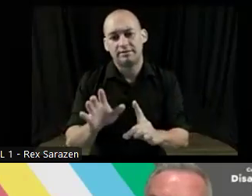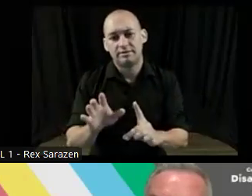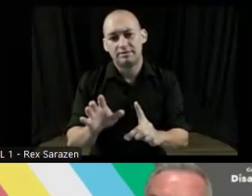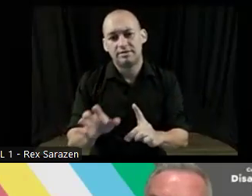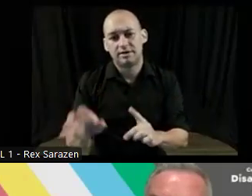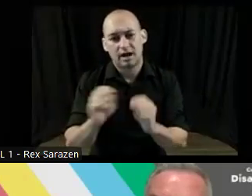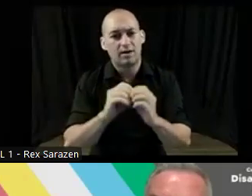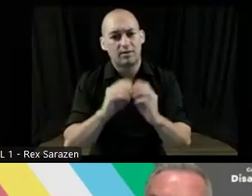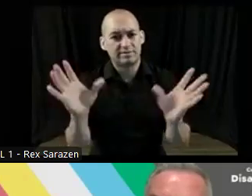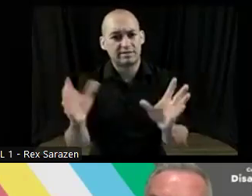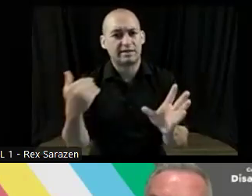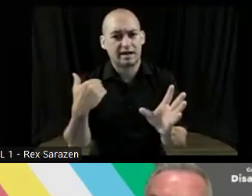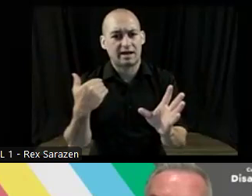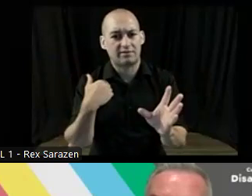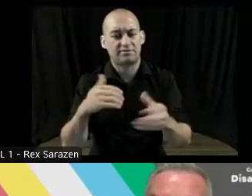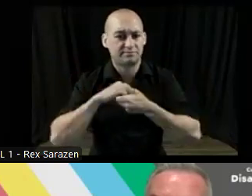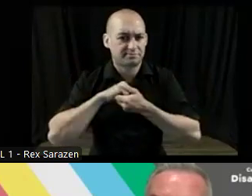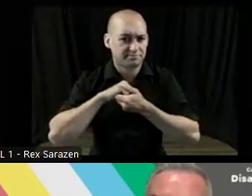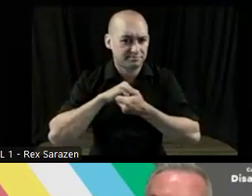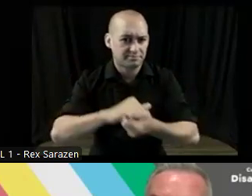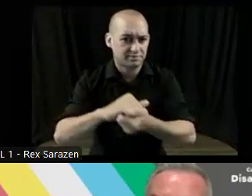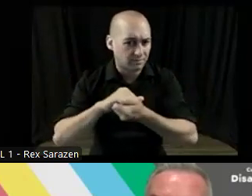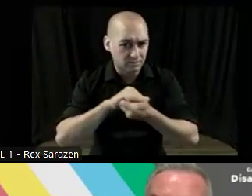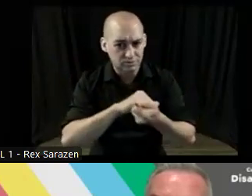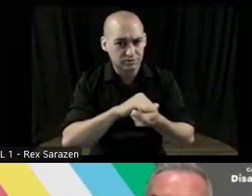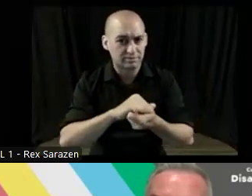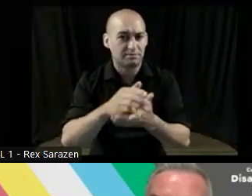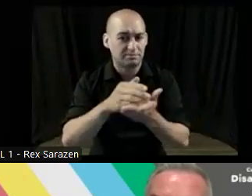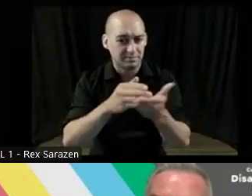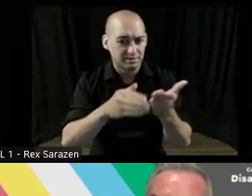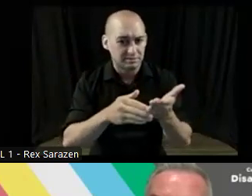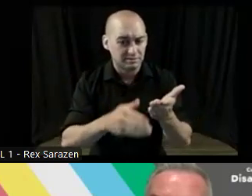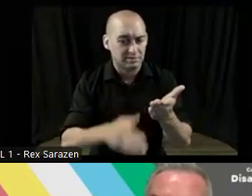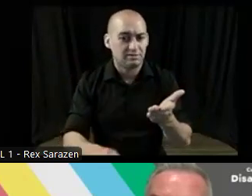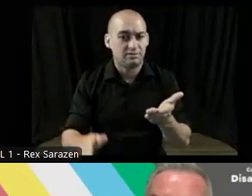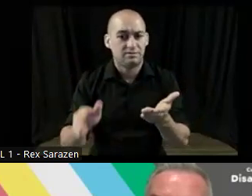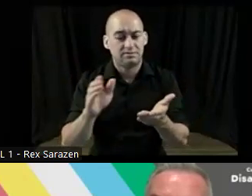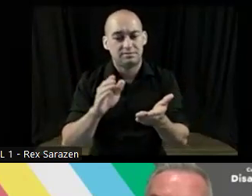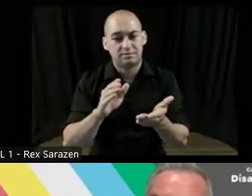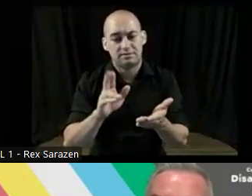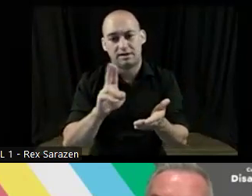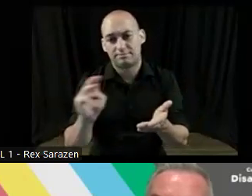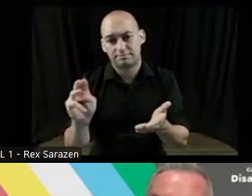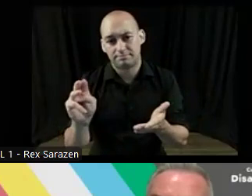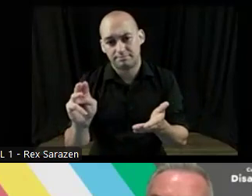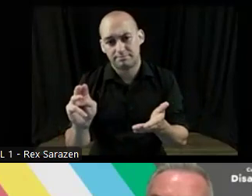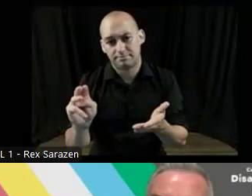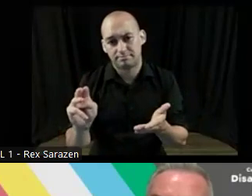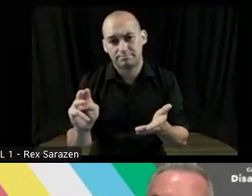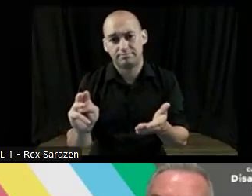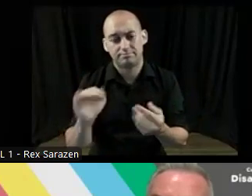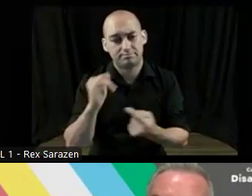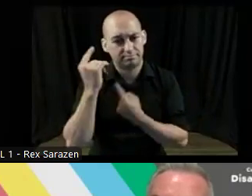Obviously there's a there's a collaboration piece. I think